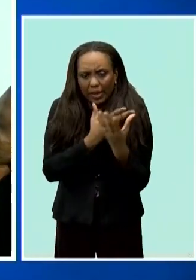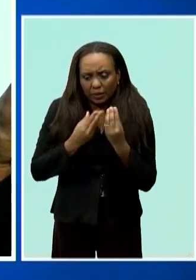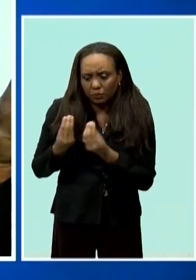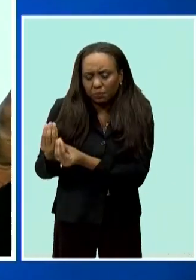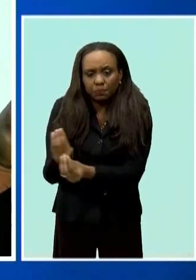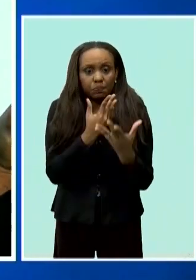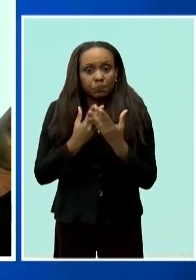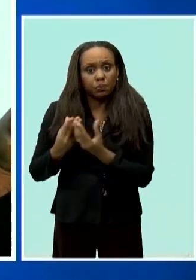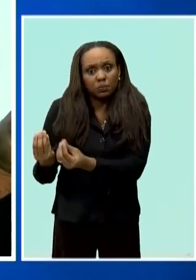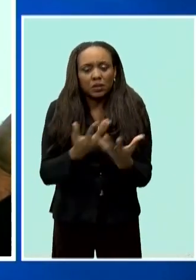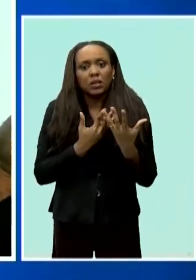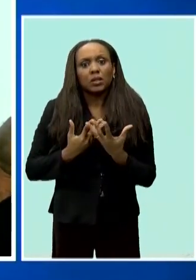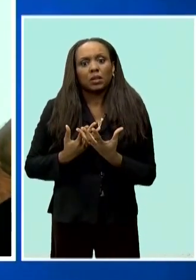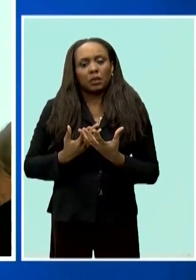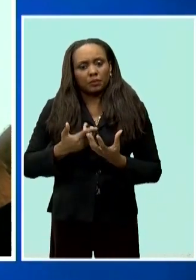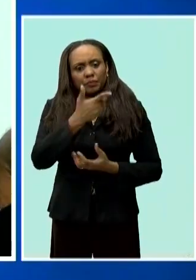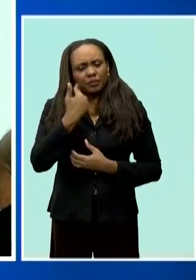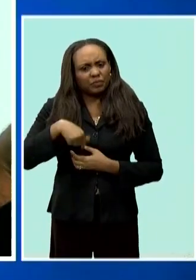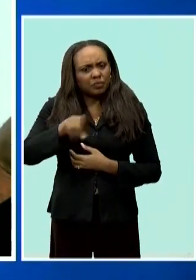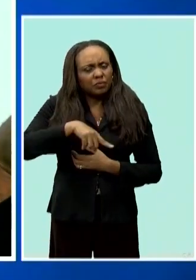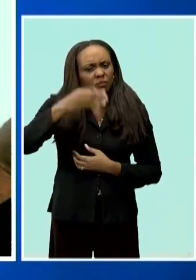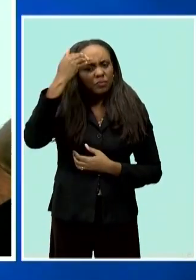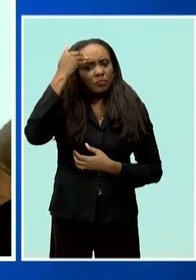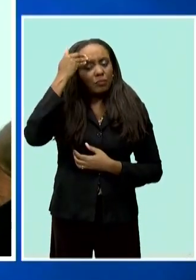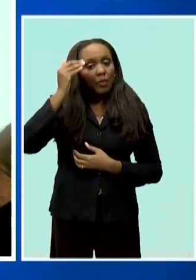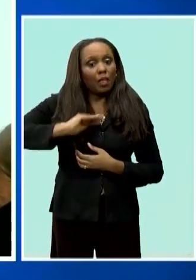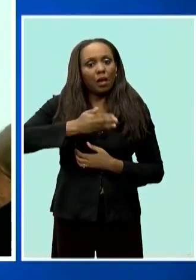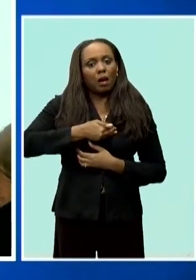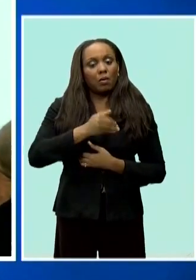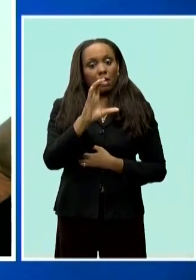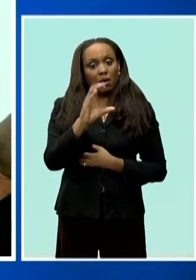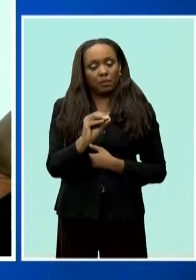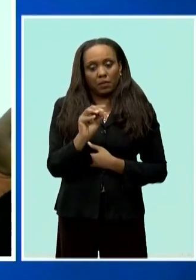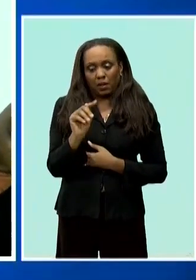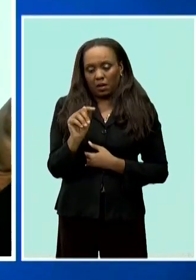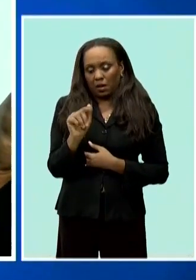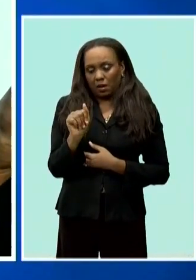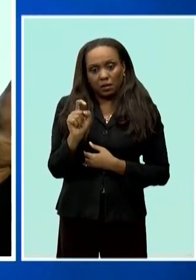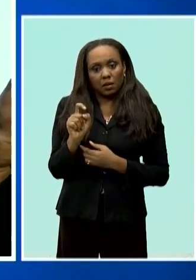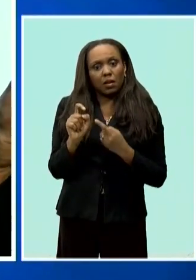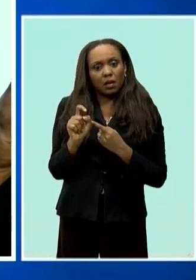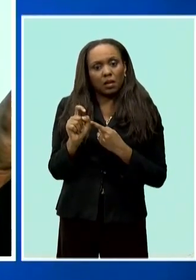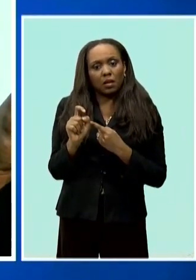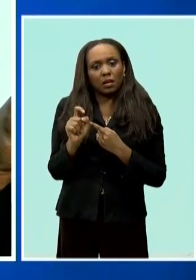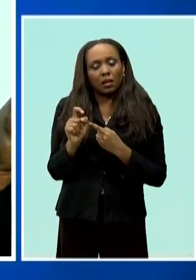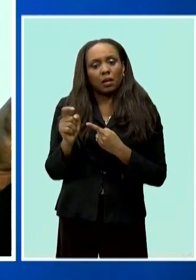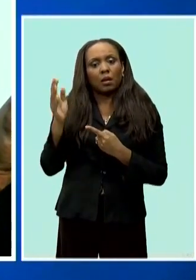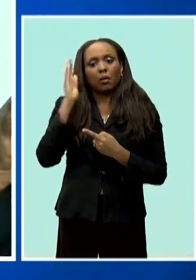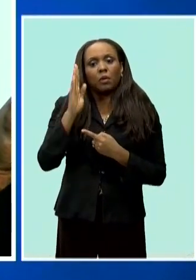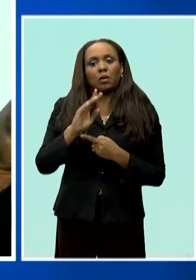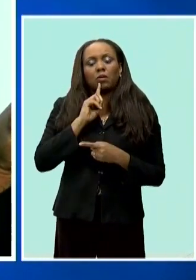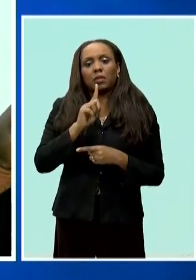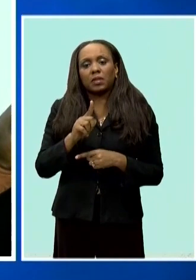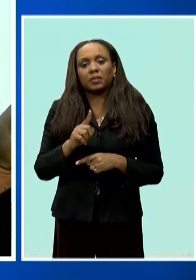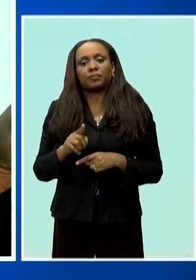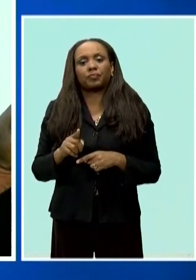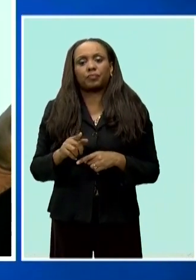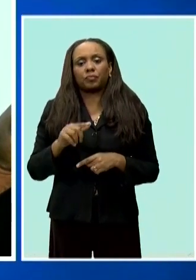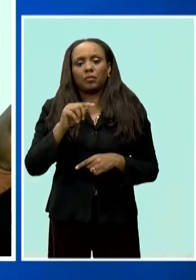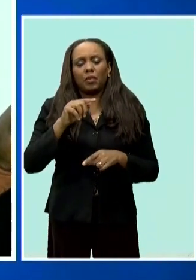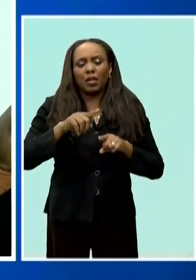the major accounting firms. In fact, each meeting would have lasted, about an hour and a half,